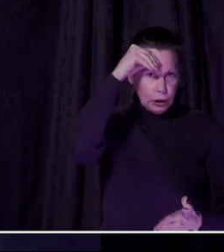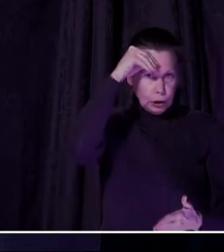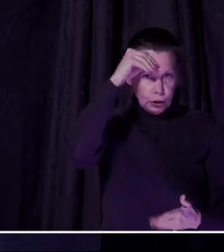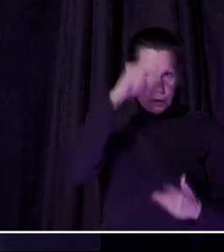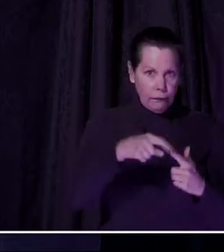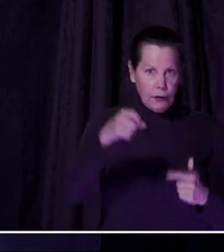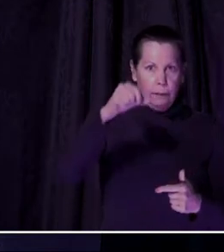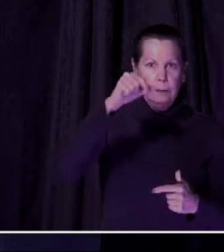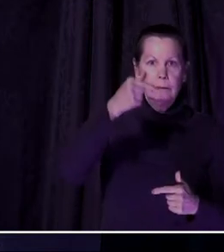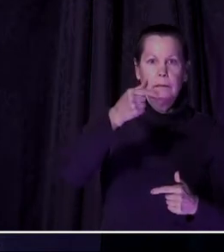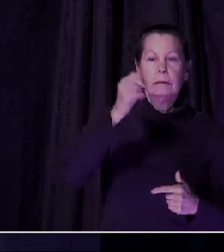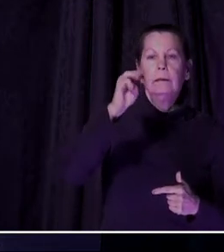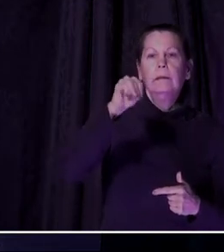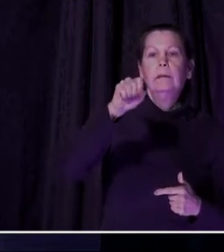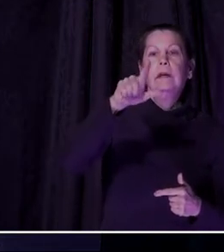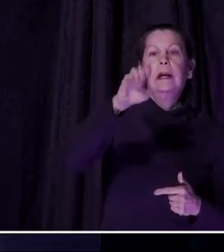Gamaliel,